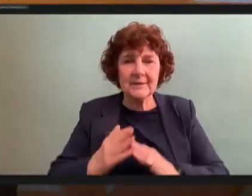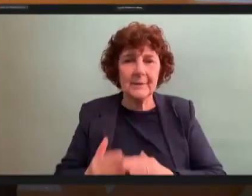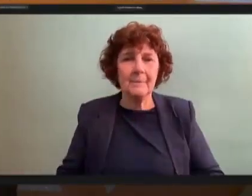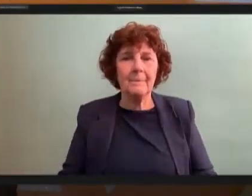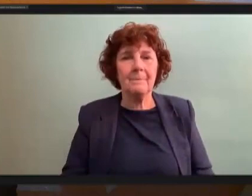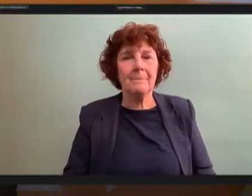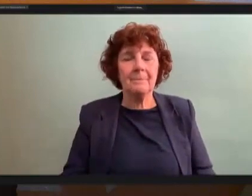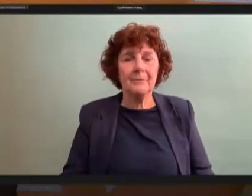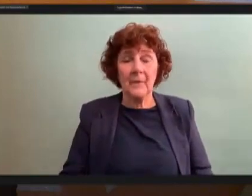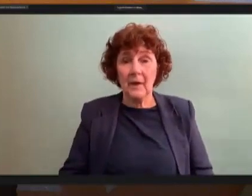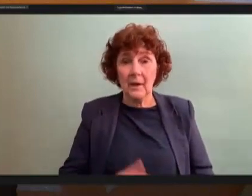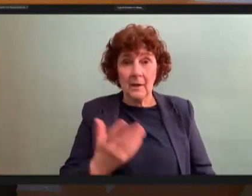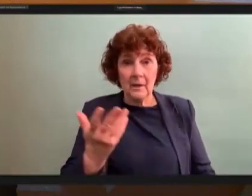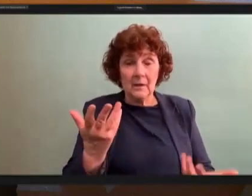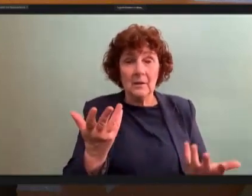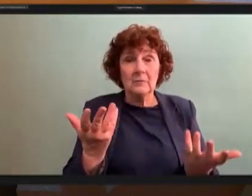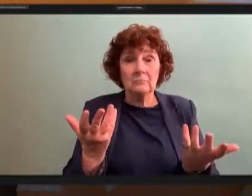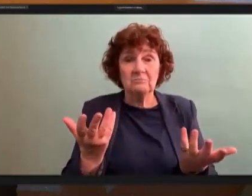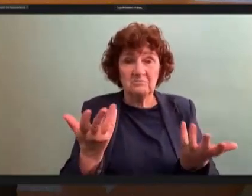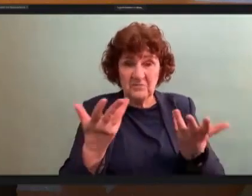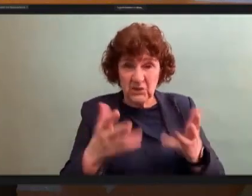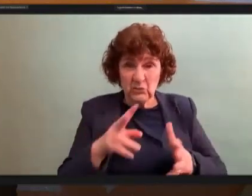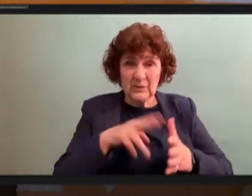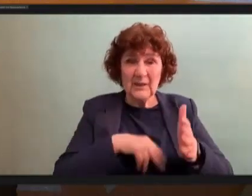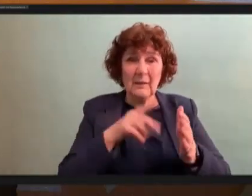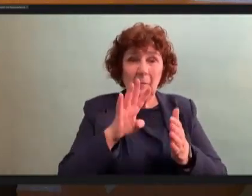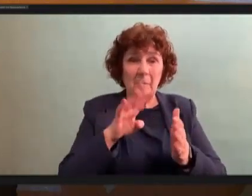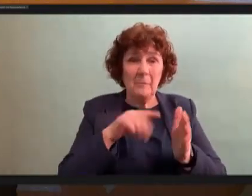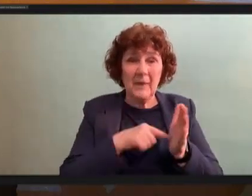You've heard the reading and title of the bill. Is there any discussion on the bill?